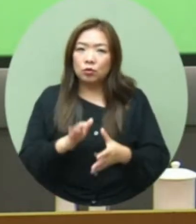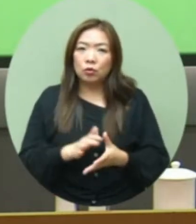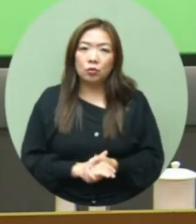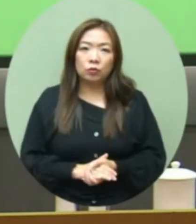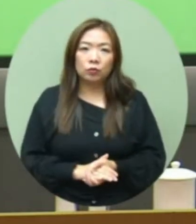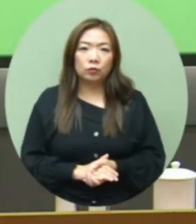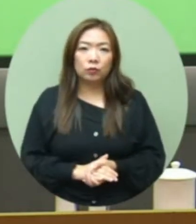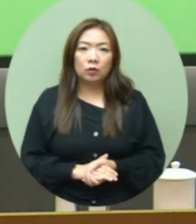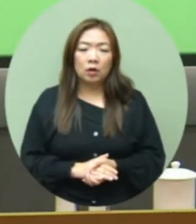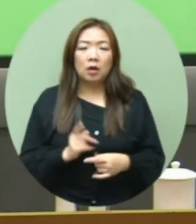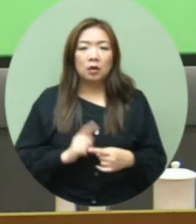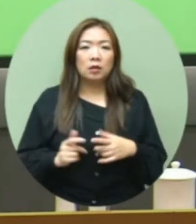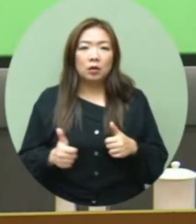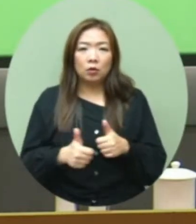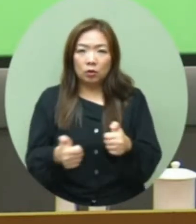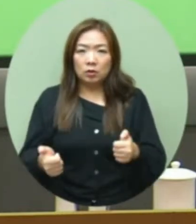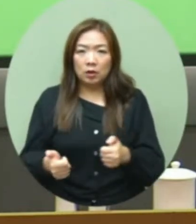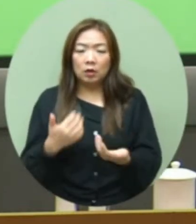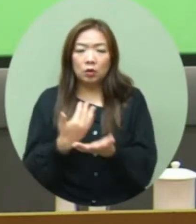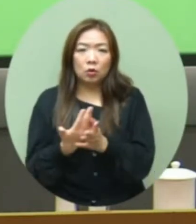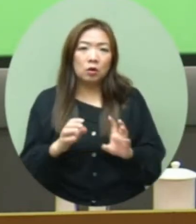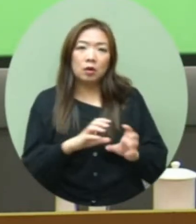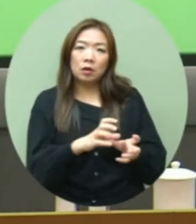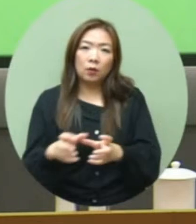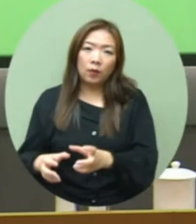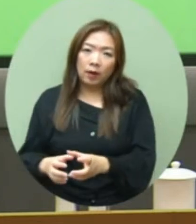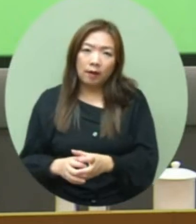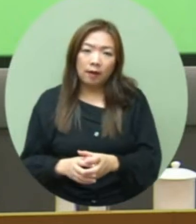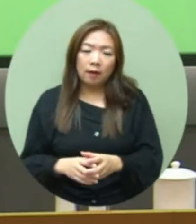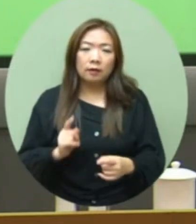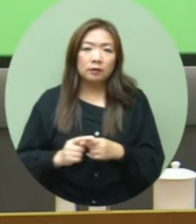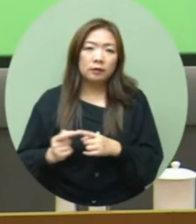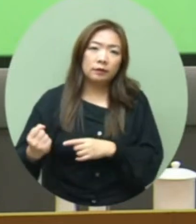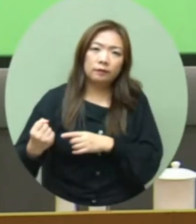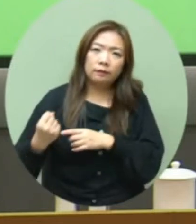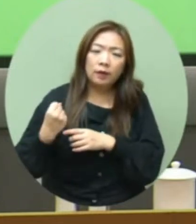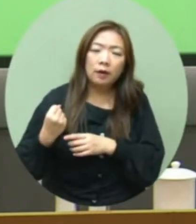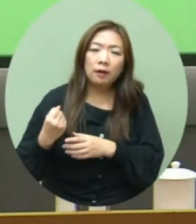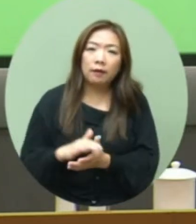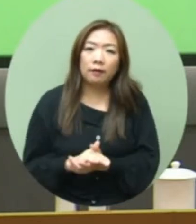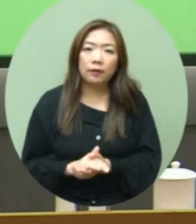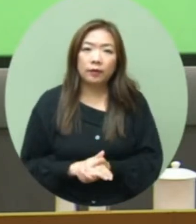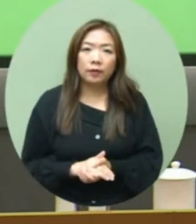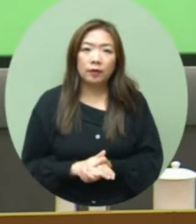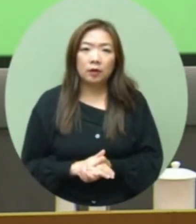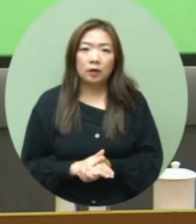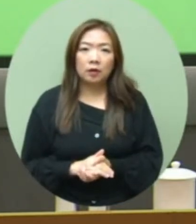I put forward many suggestions after we put COVID behind us.